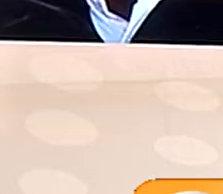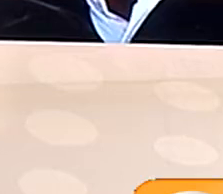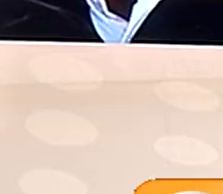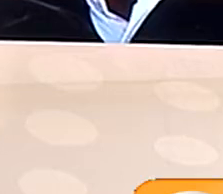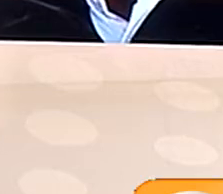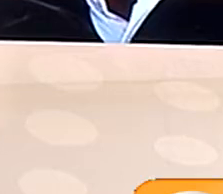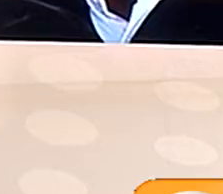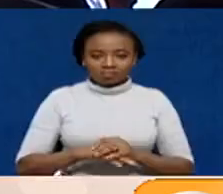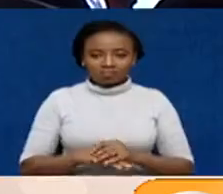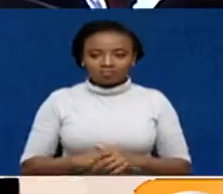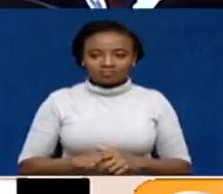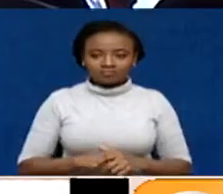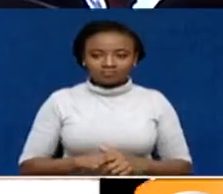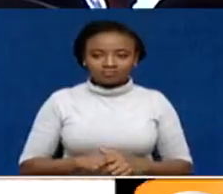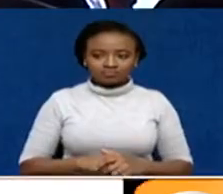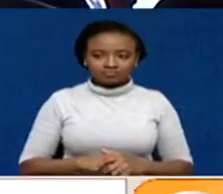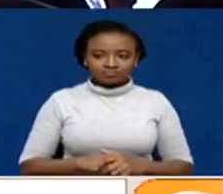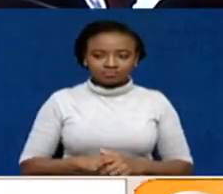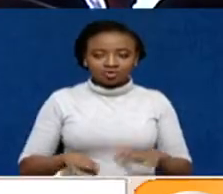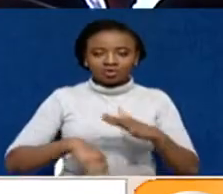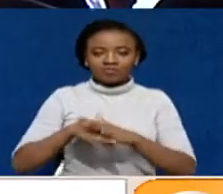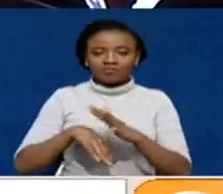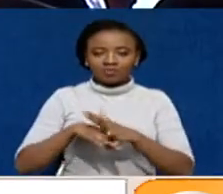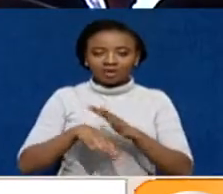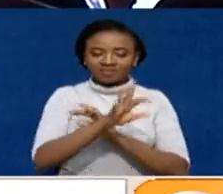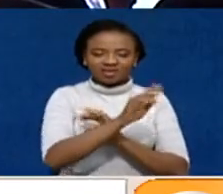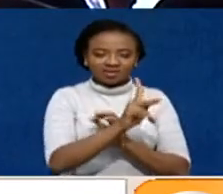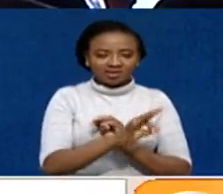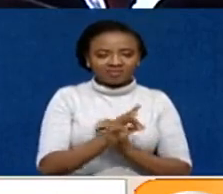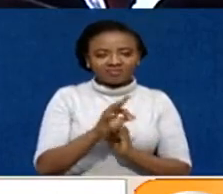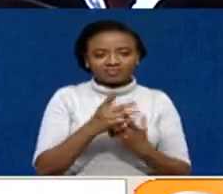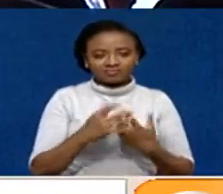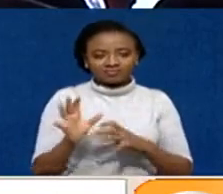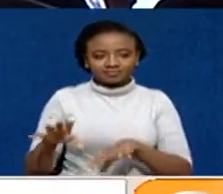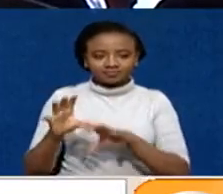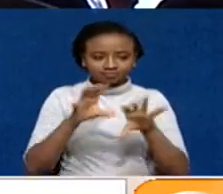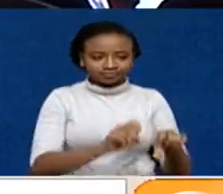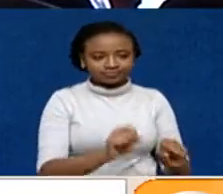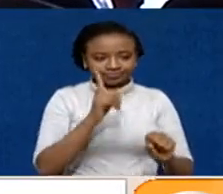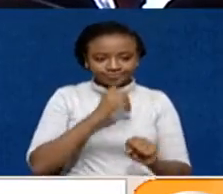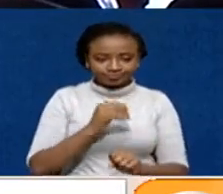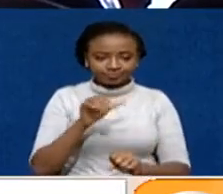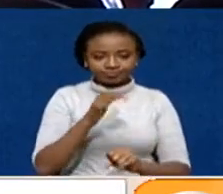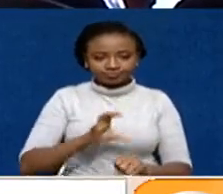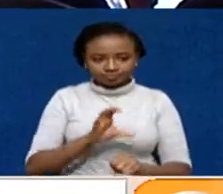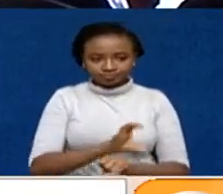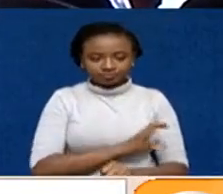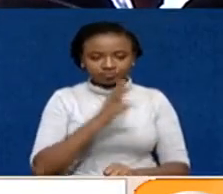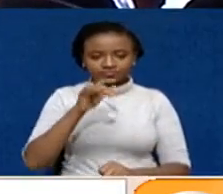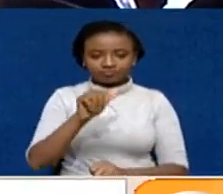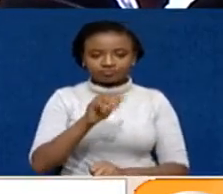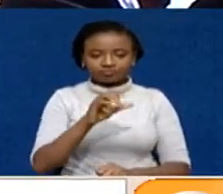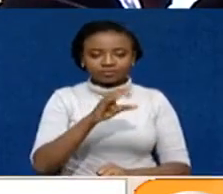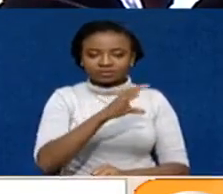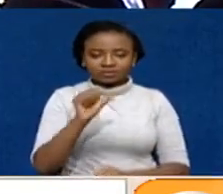Football Kenya Federation offices have been taken over by the Caretaker Committee barely hours after the Cabinet Secretary for Sports, Ambassador Amina Mohammed, disbanded